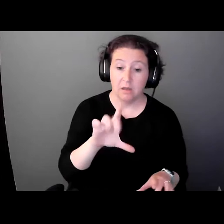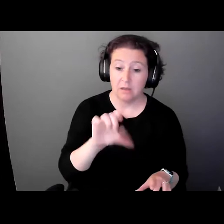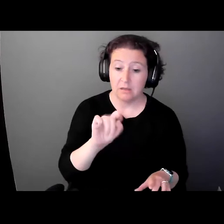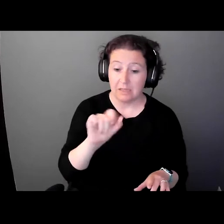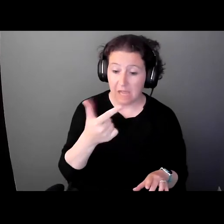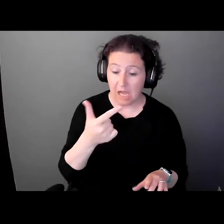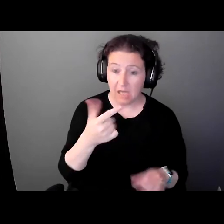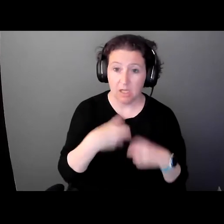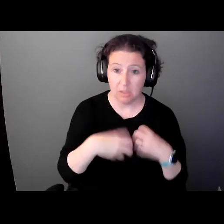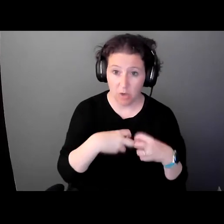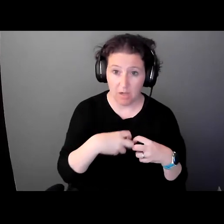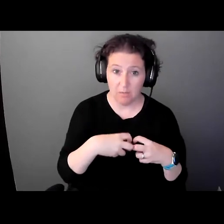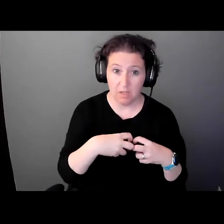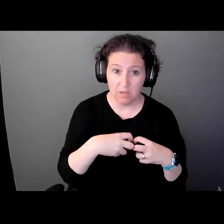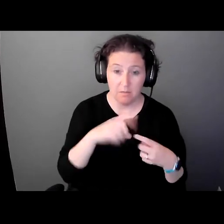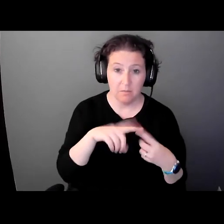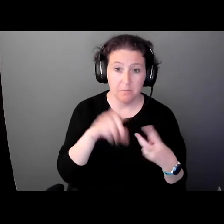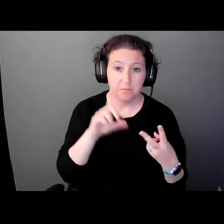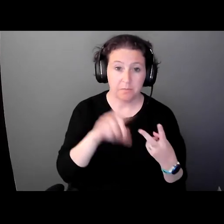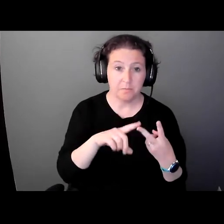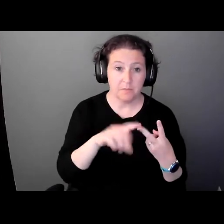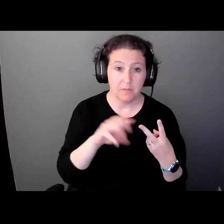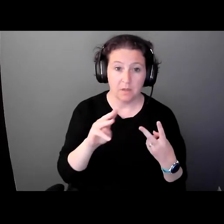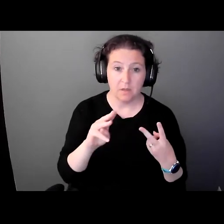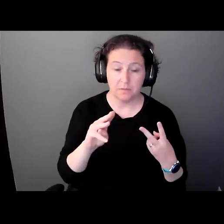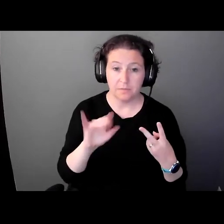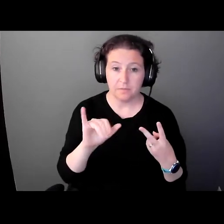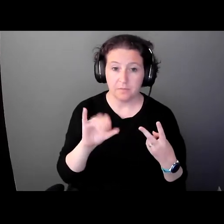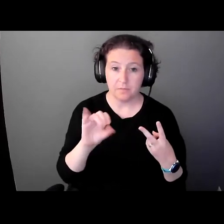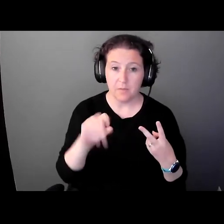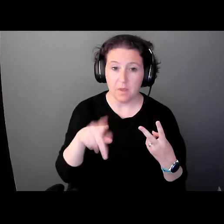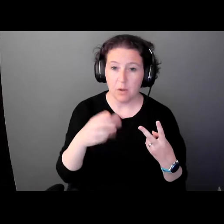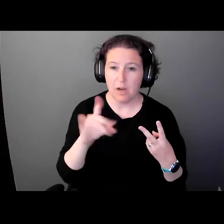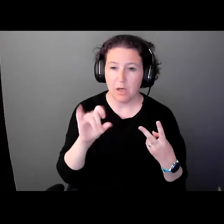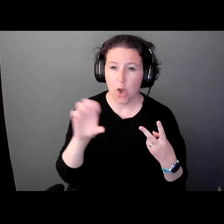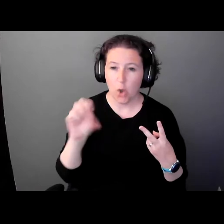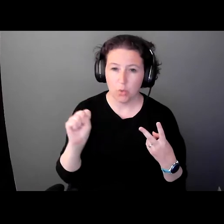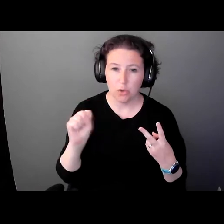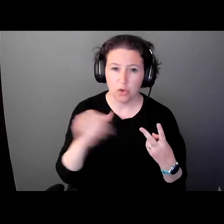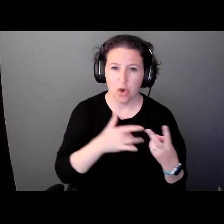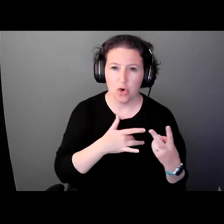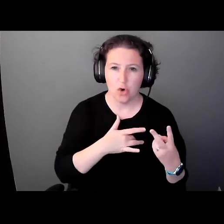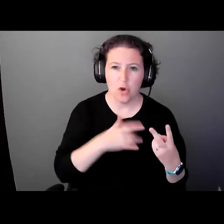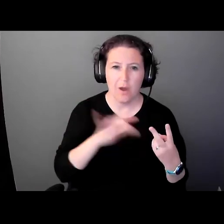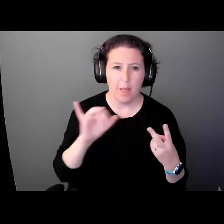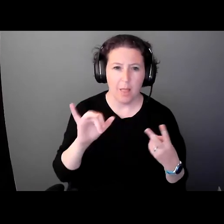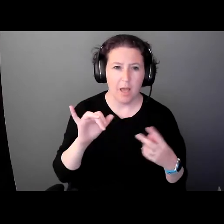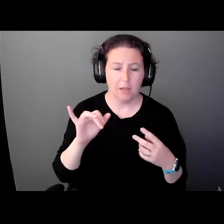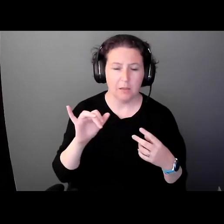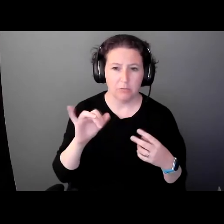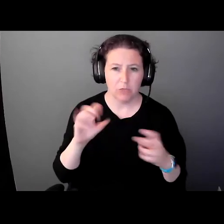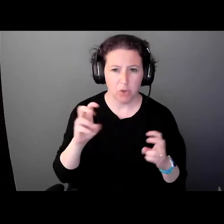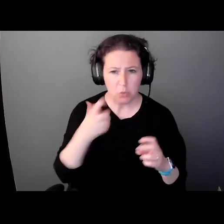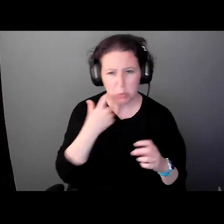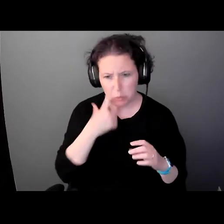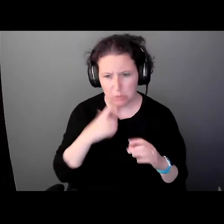problem and the myopericarditis issue that has emerged in recent weeks,